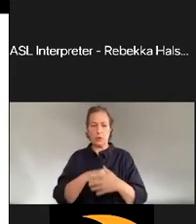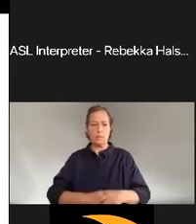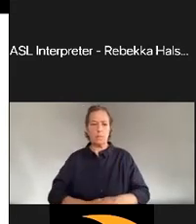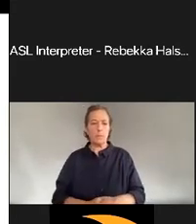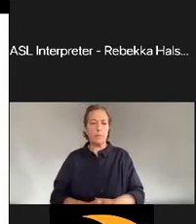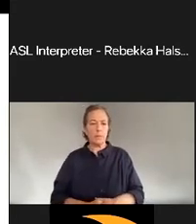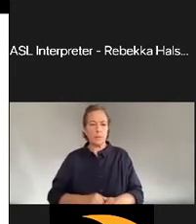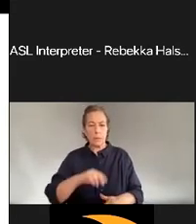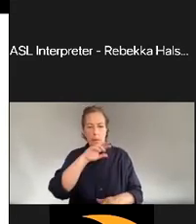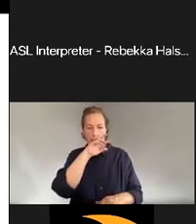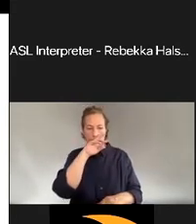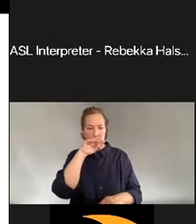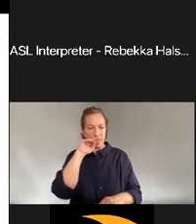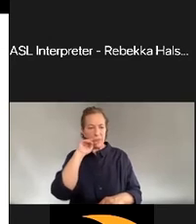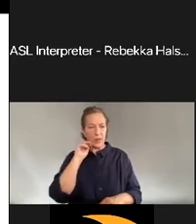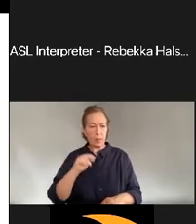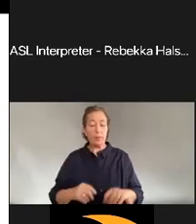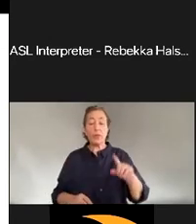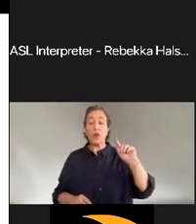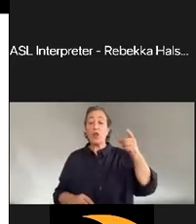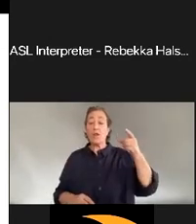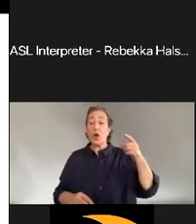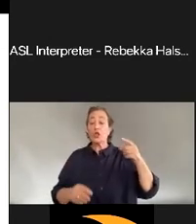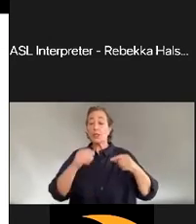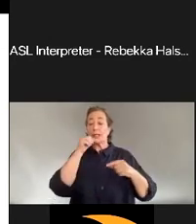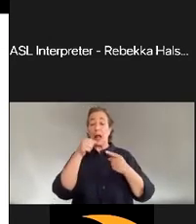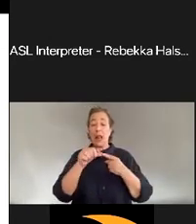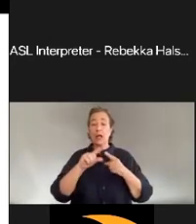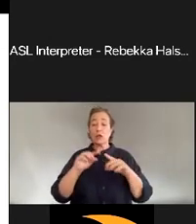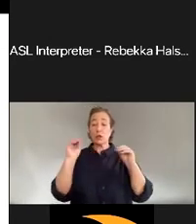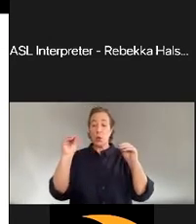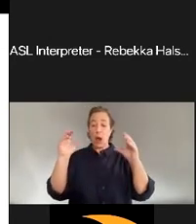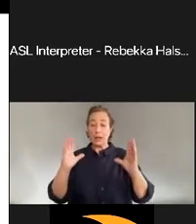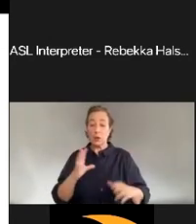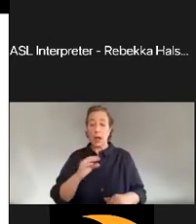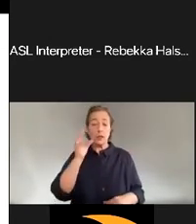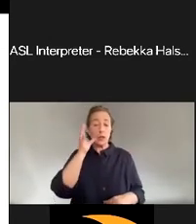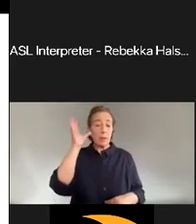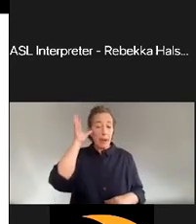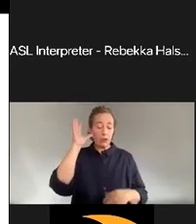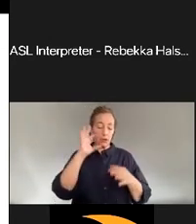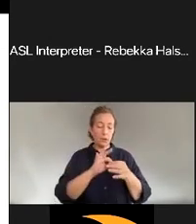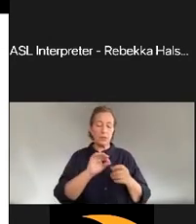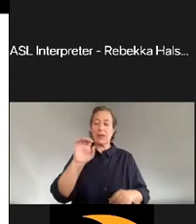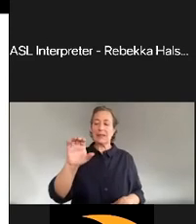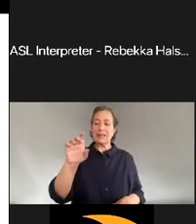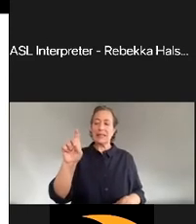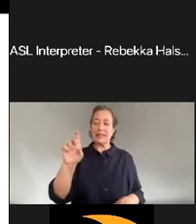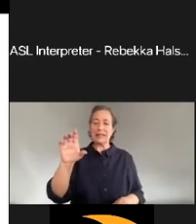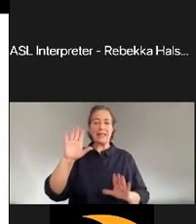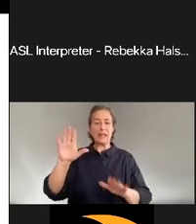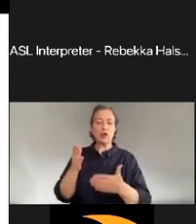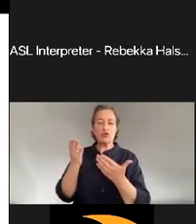But the first is a letter to educators and parents regarding the CDC's recommendations that came out, I believe, in